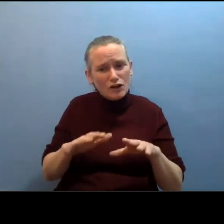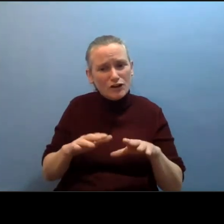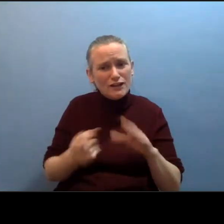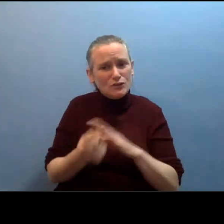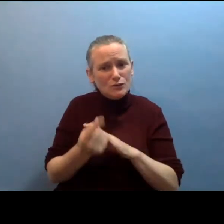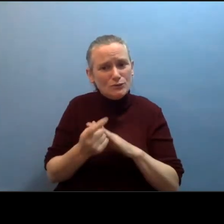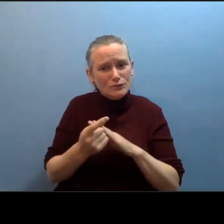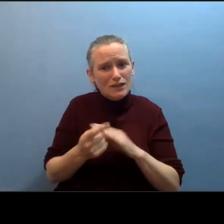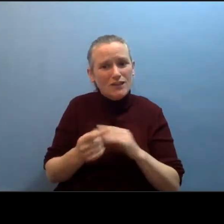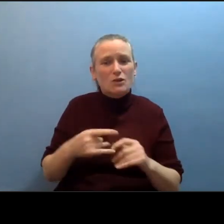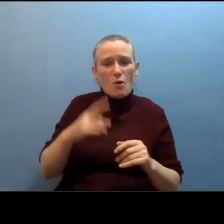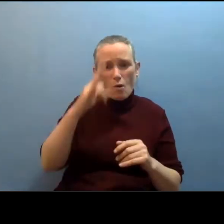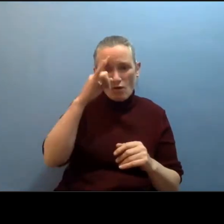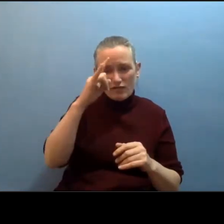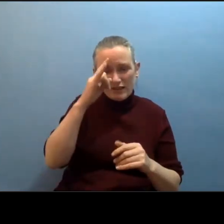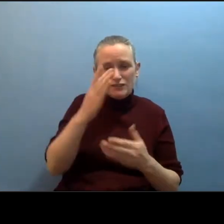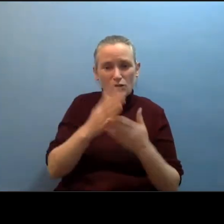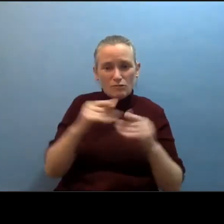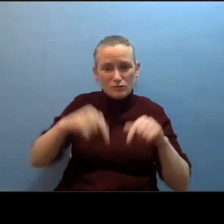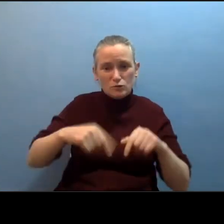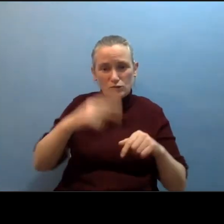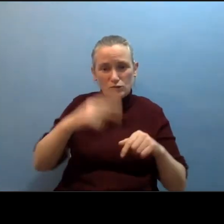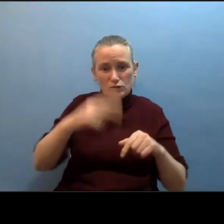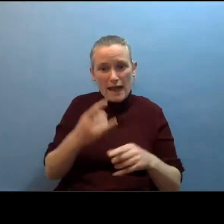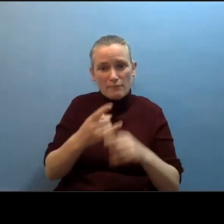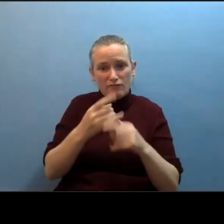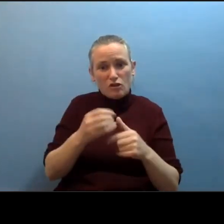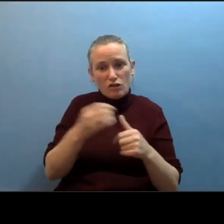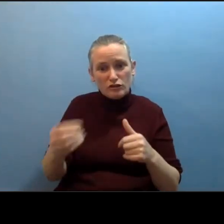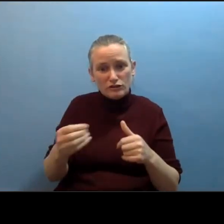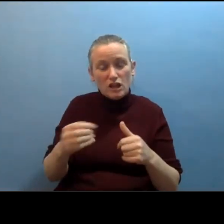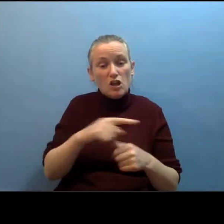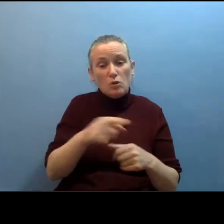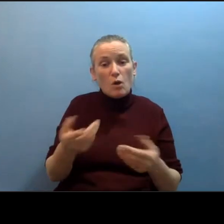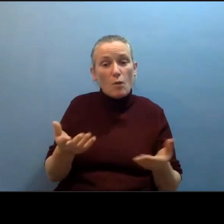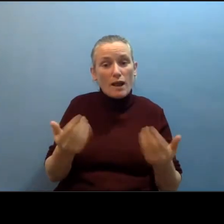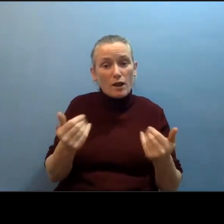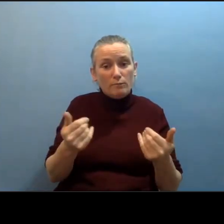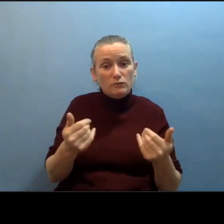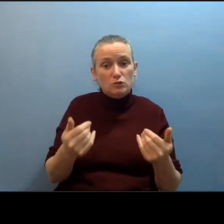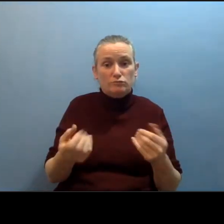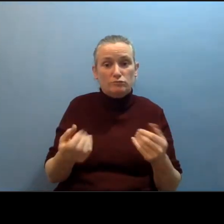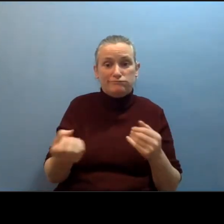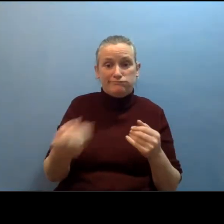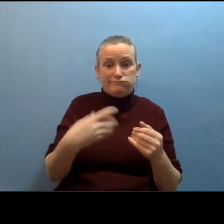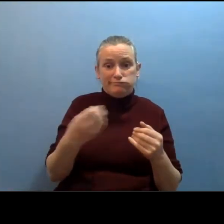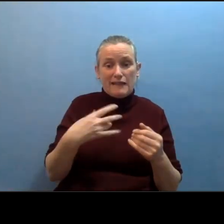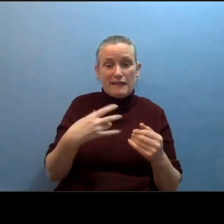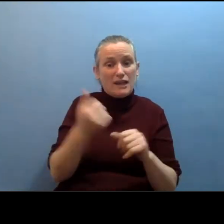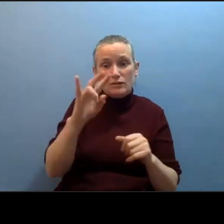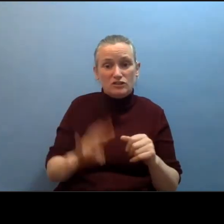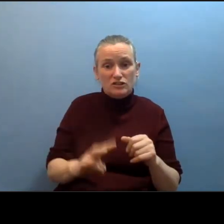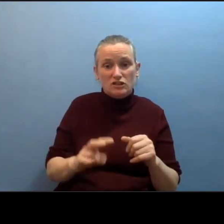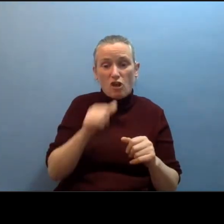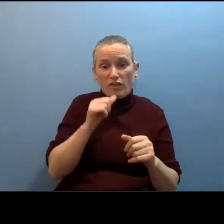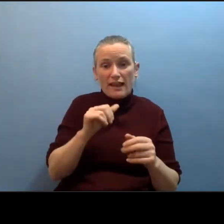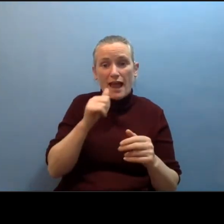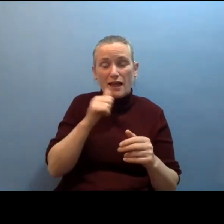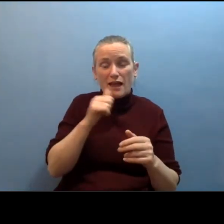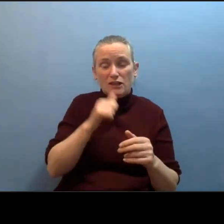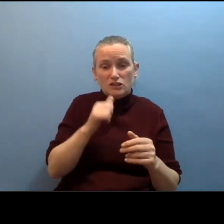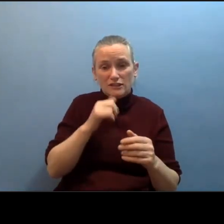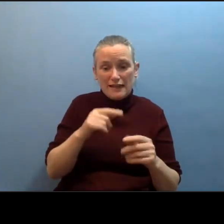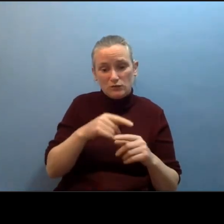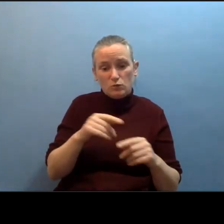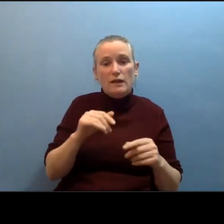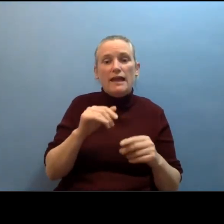from tonight might be helpful. You are welcome to submit any questions that haven't been answered into help@Jigsaw, and we'll do our